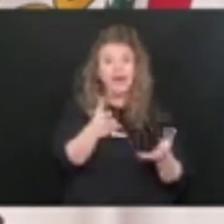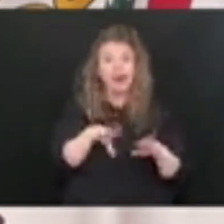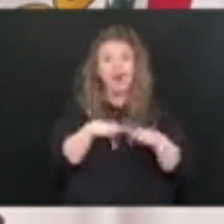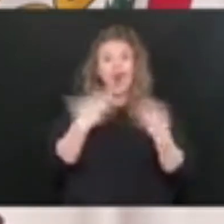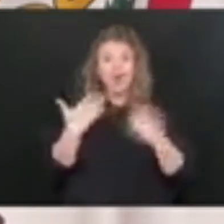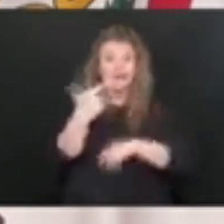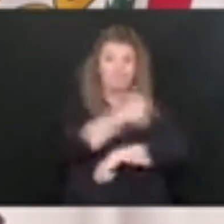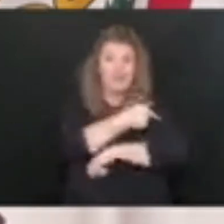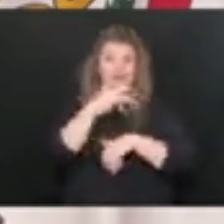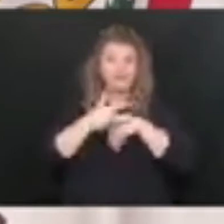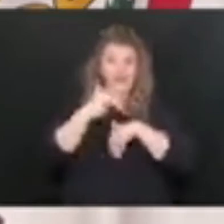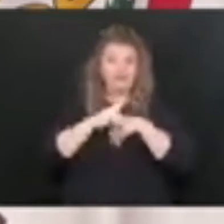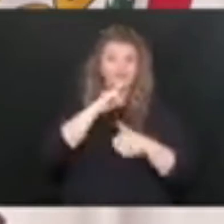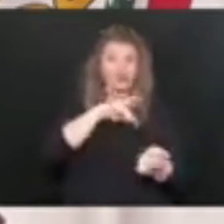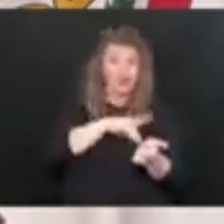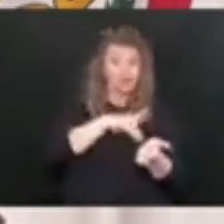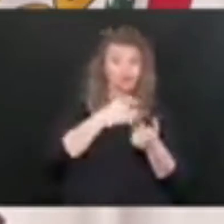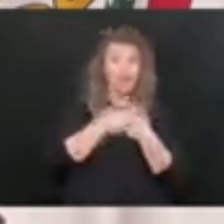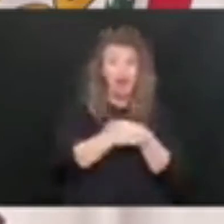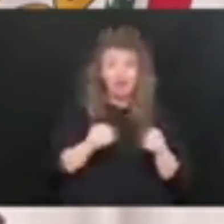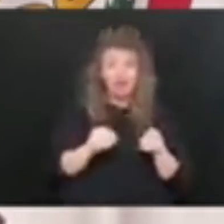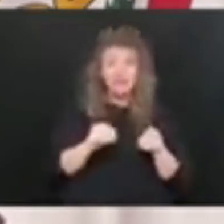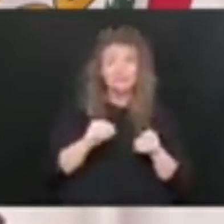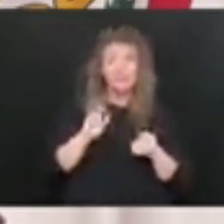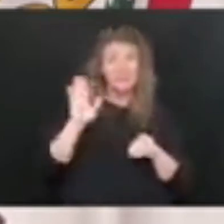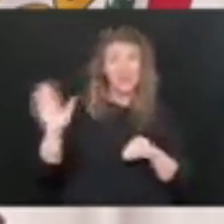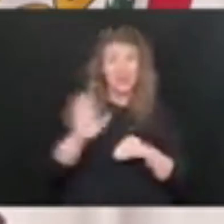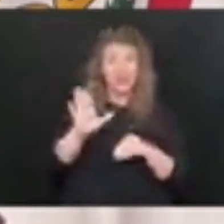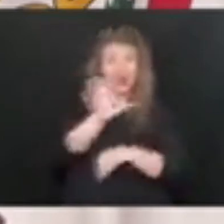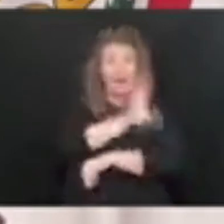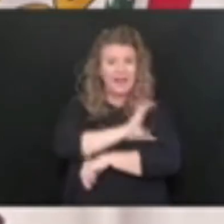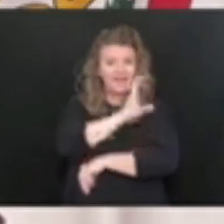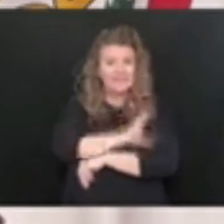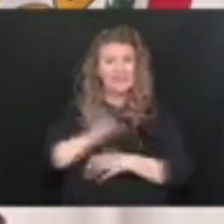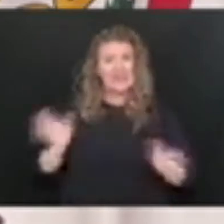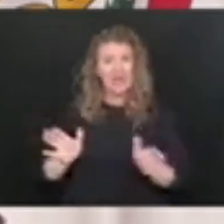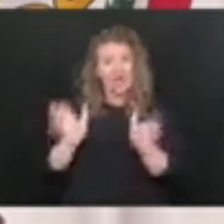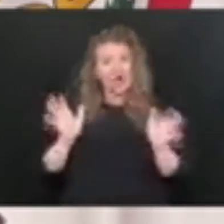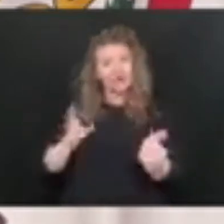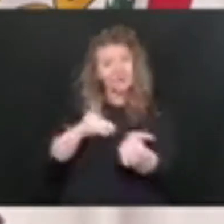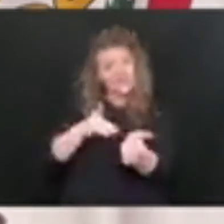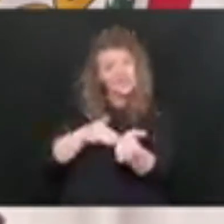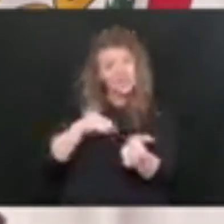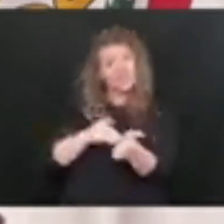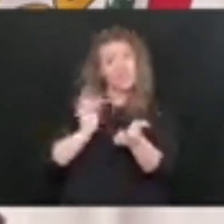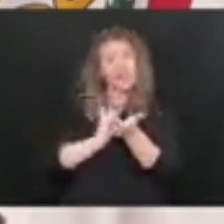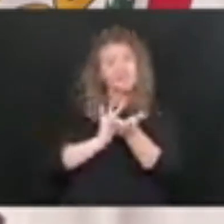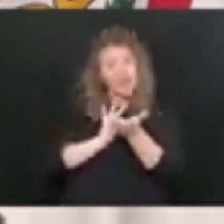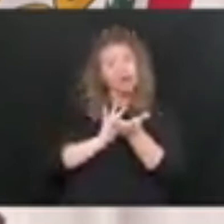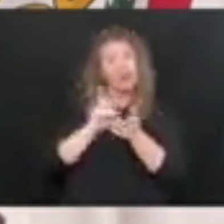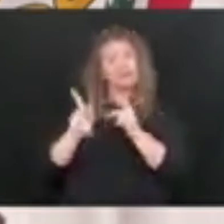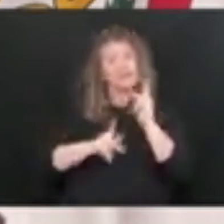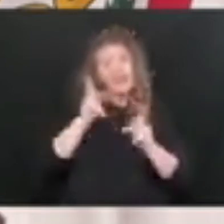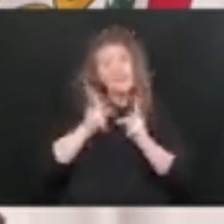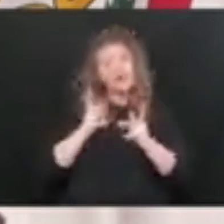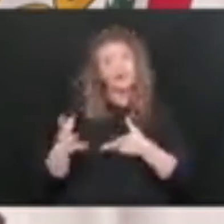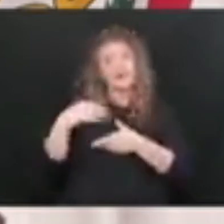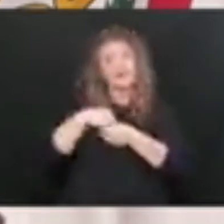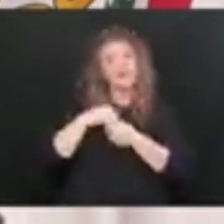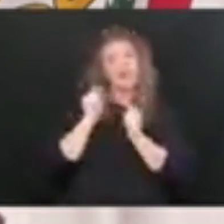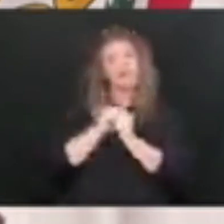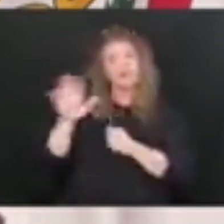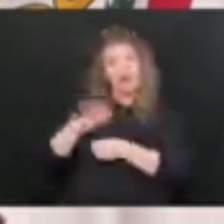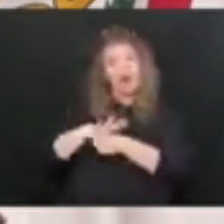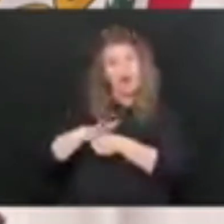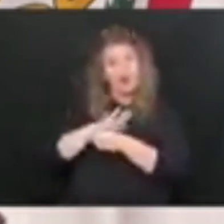vaccine availability to doctors' offices and practices, encourage physicians and medical professionals to engage with their local